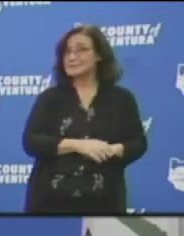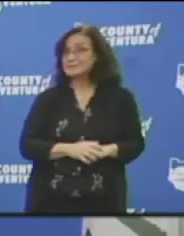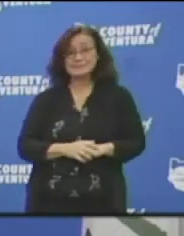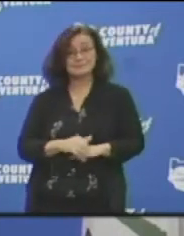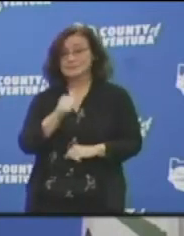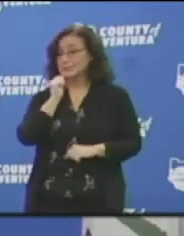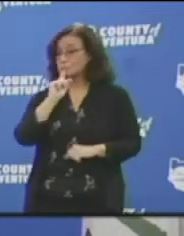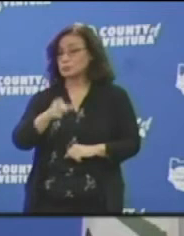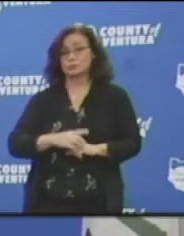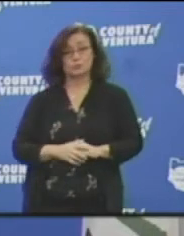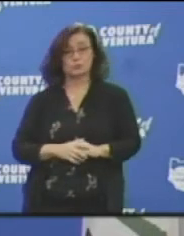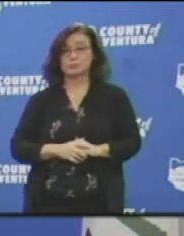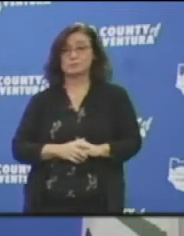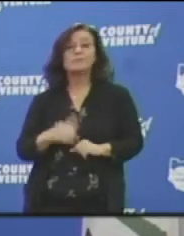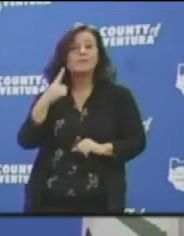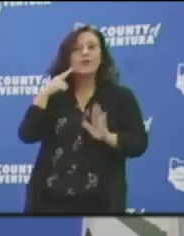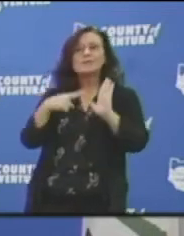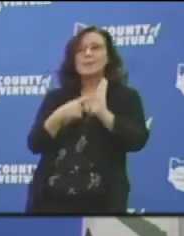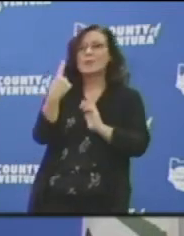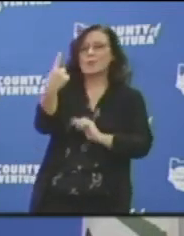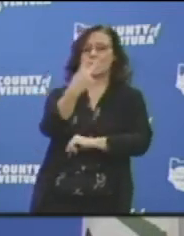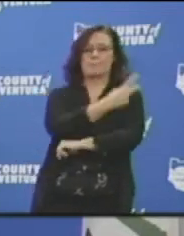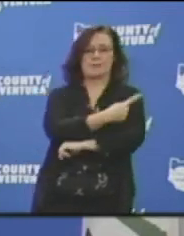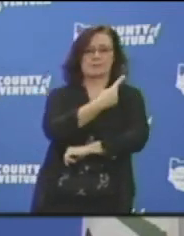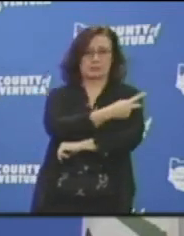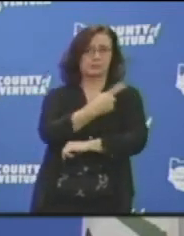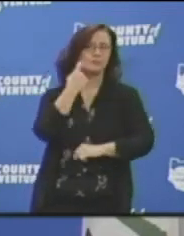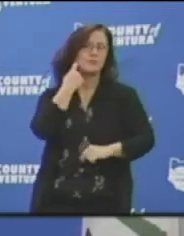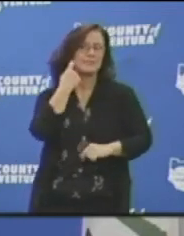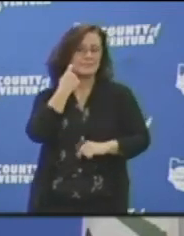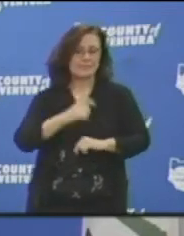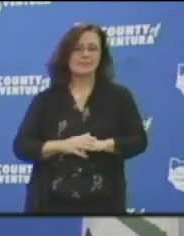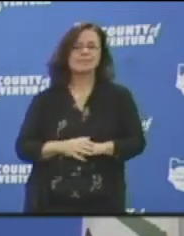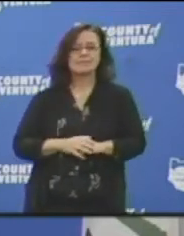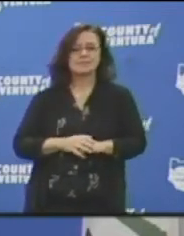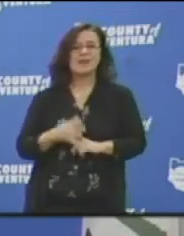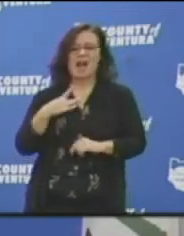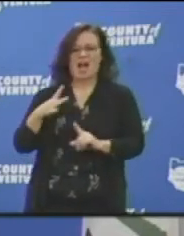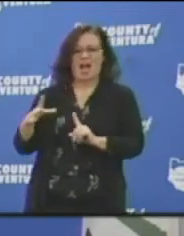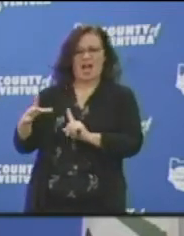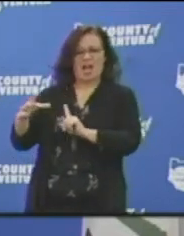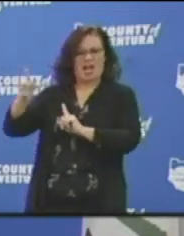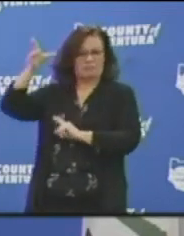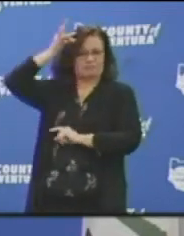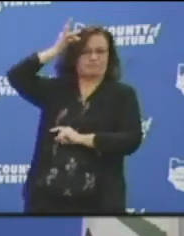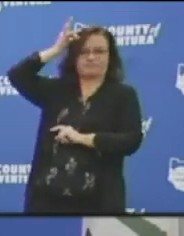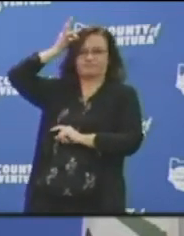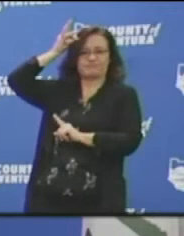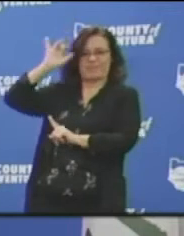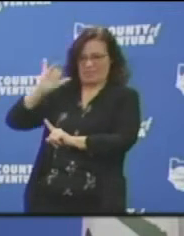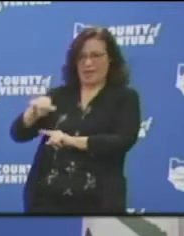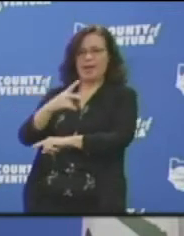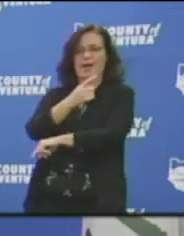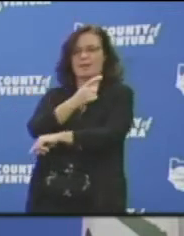I'll give you an example of one patient who will be ingrained in my mind forever.